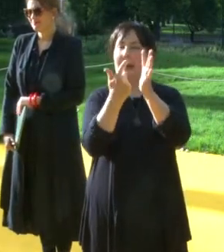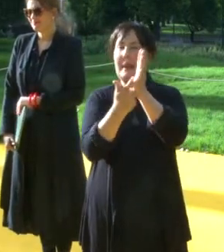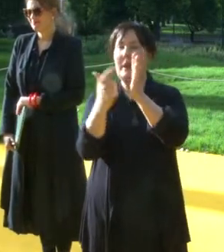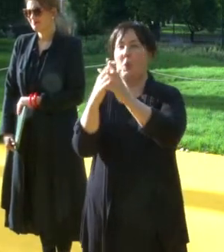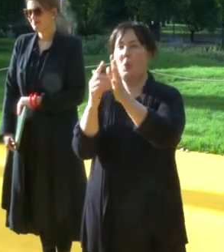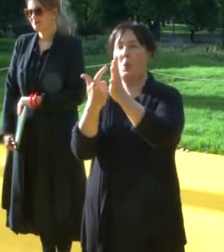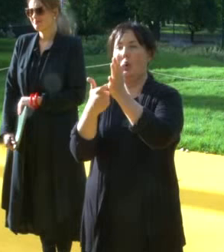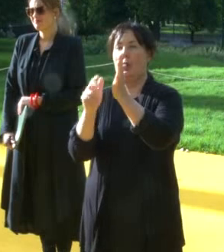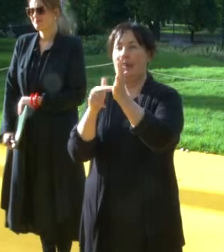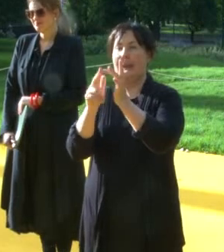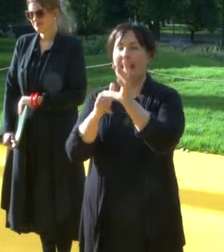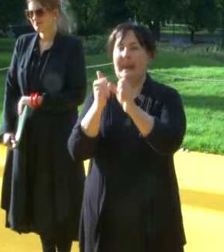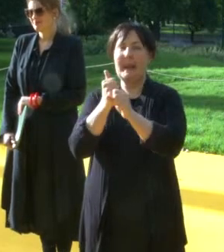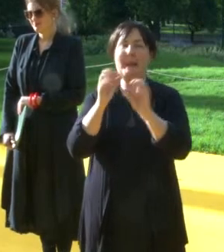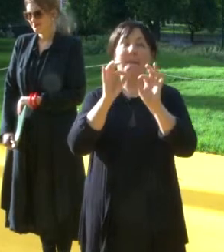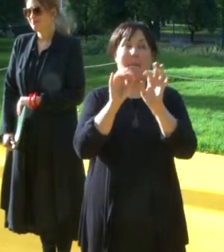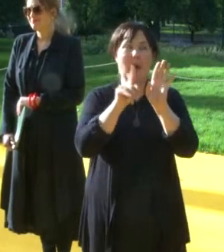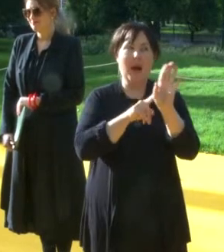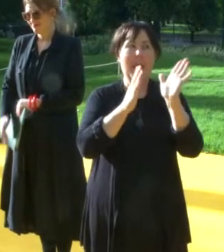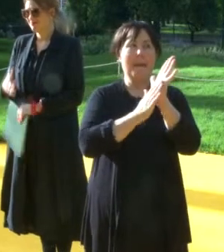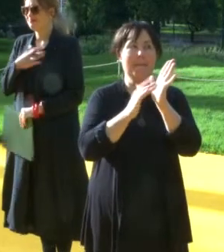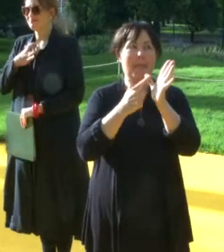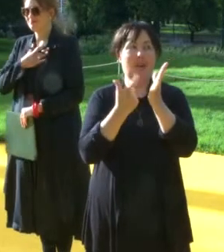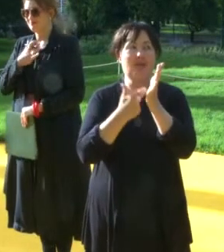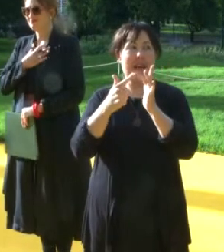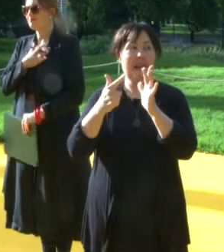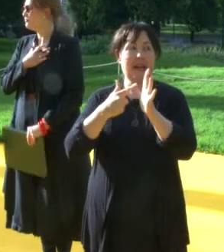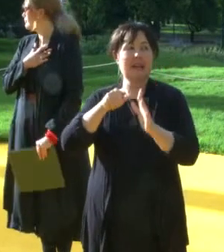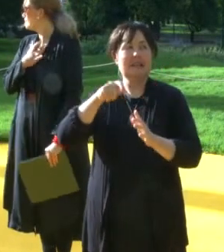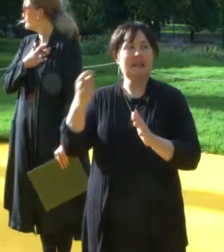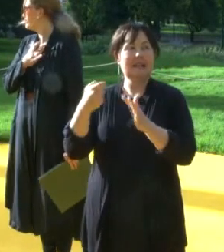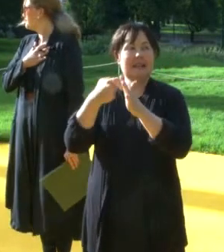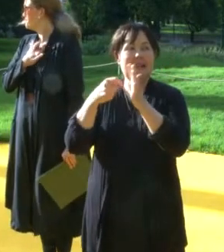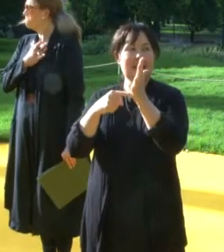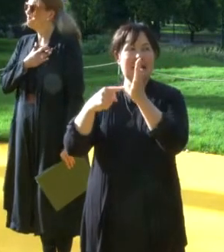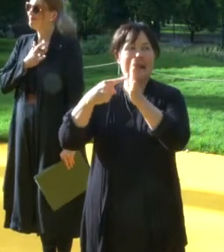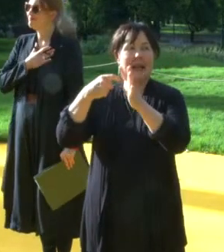Maria Takalanda, University of Queensland Press.